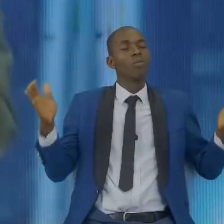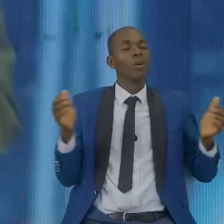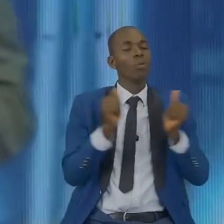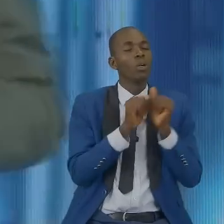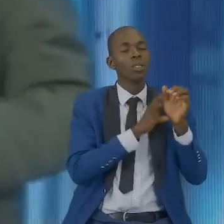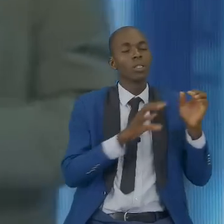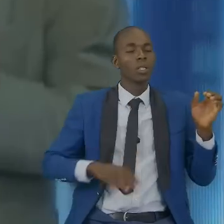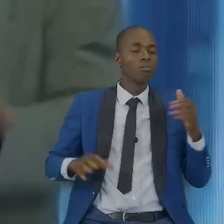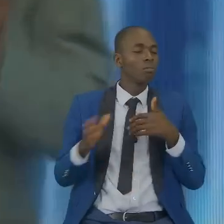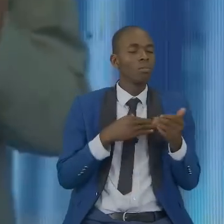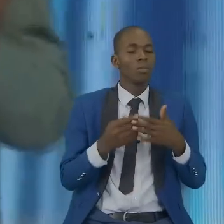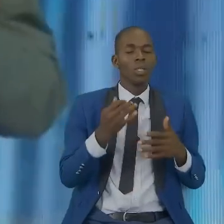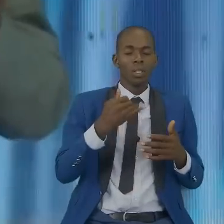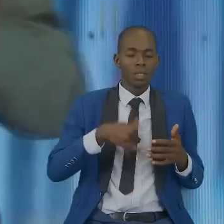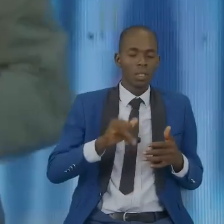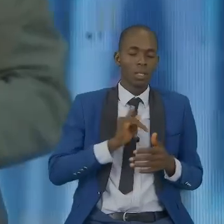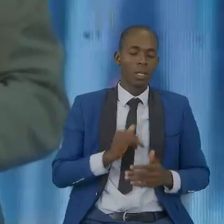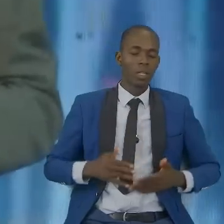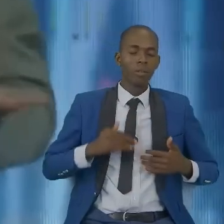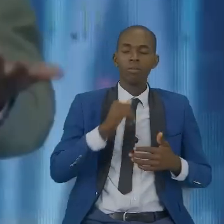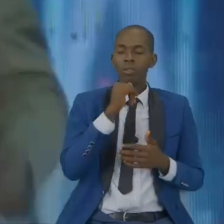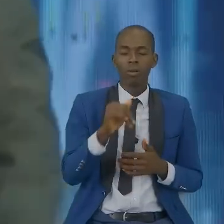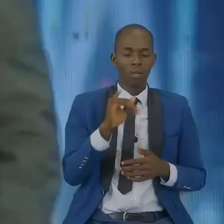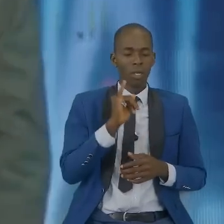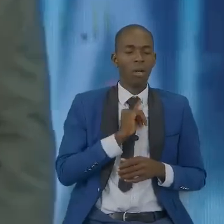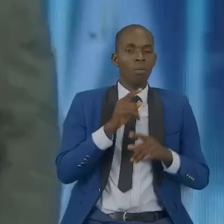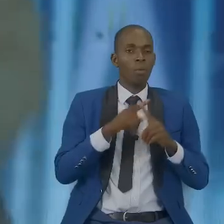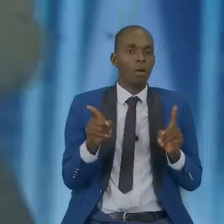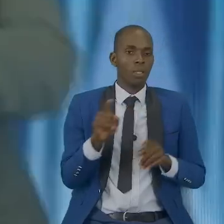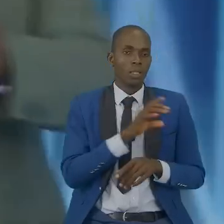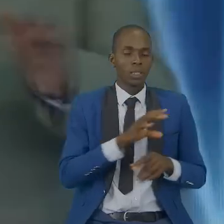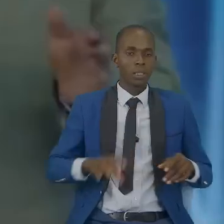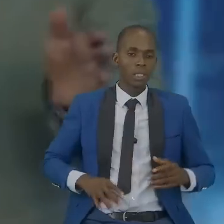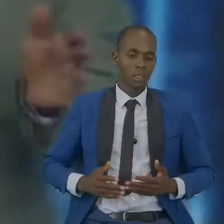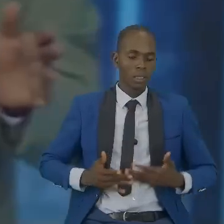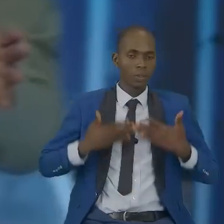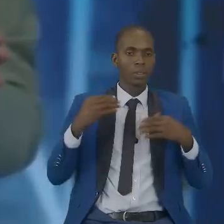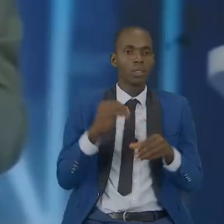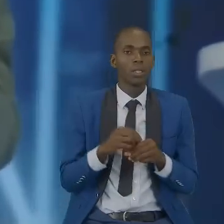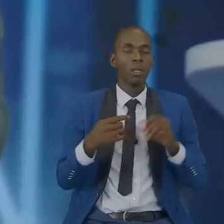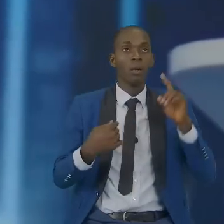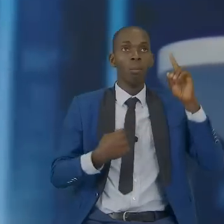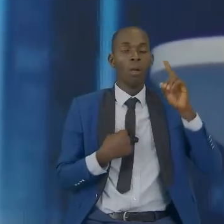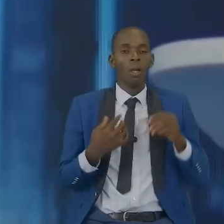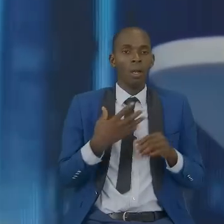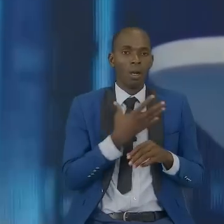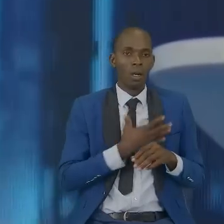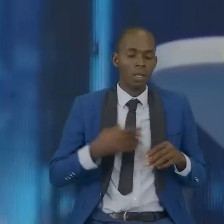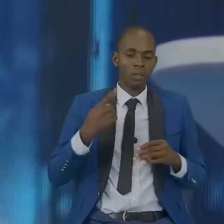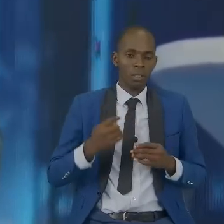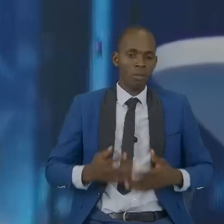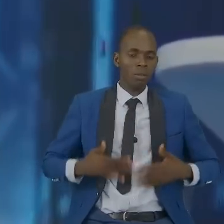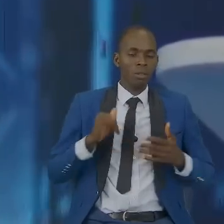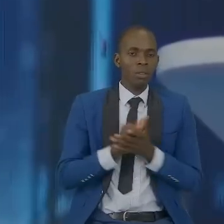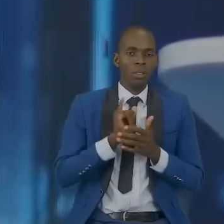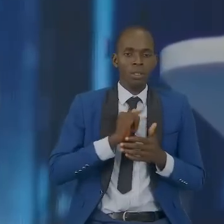I live, yet not I, but Christ liveth in me. And the life which I now live in the